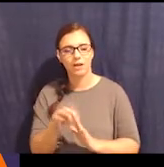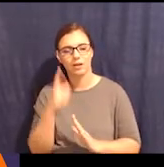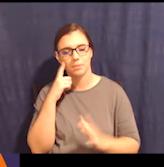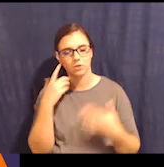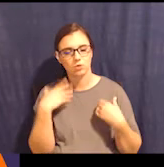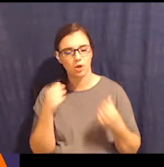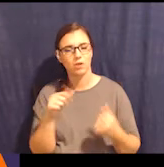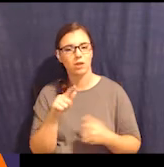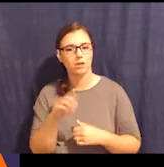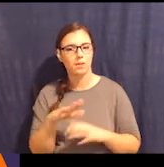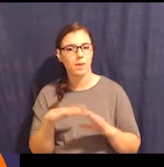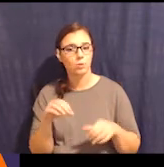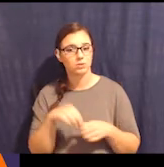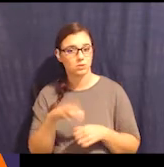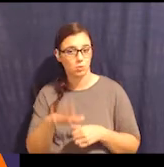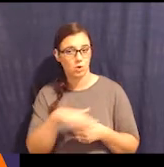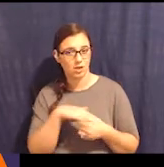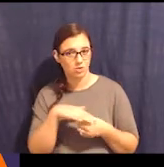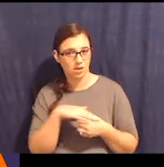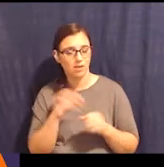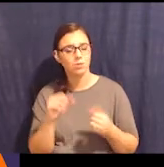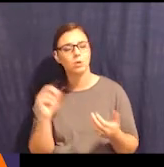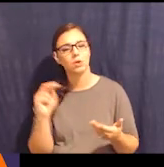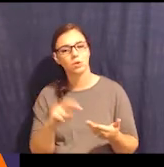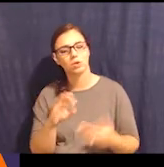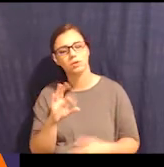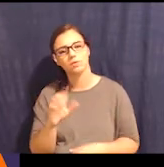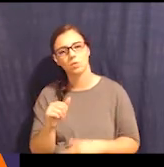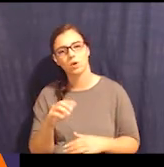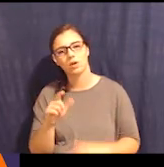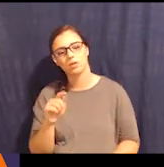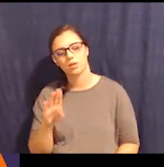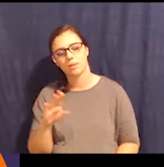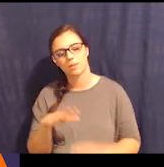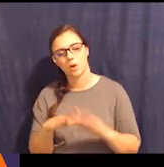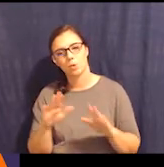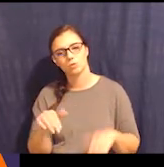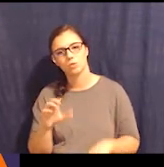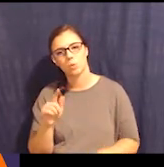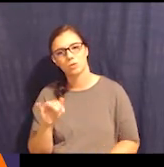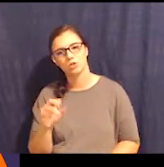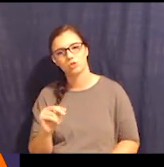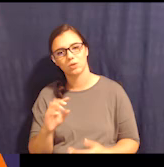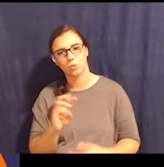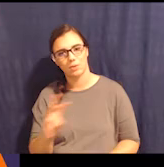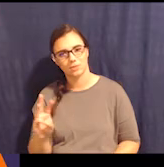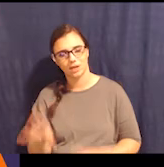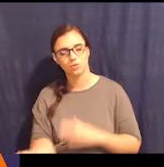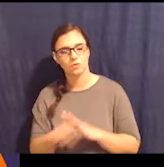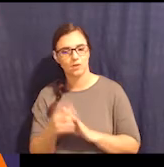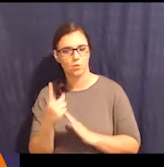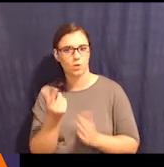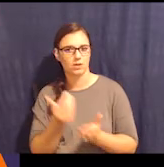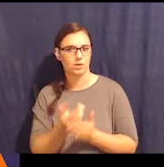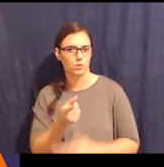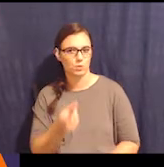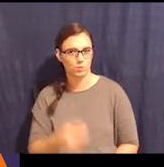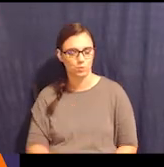Florida Clubhouse Coalition website to find a clubhouse close to you. Their website is